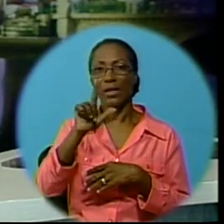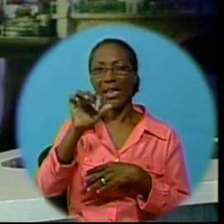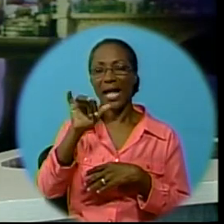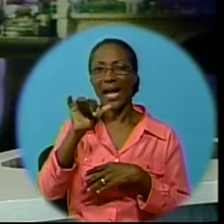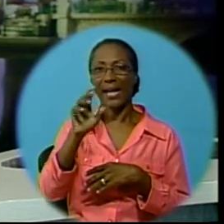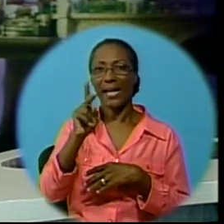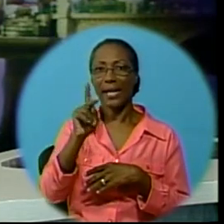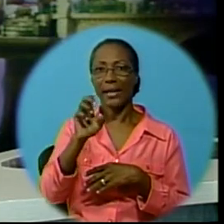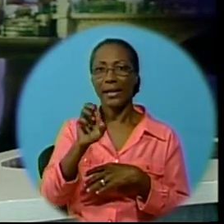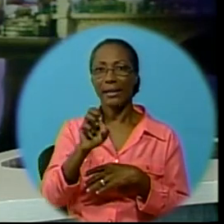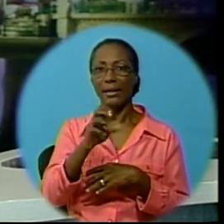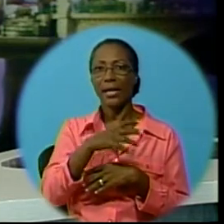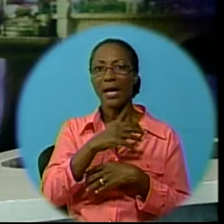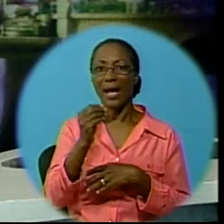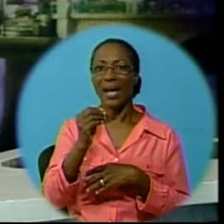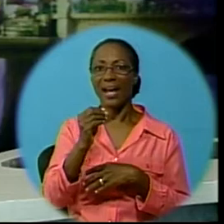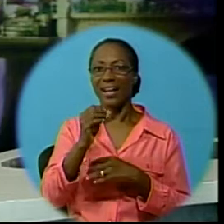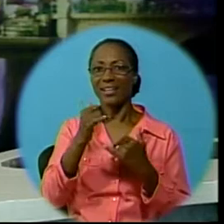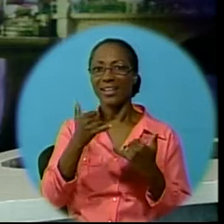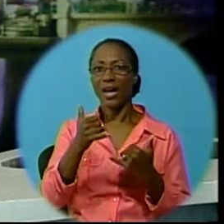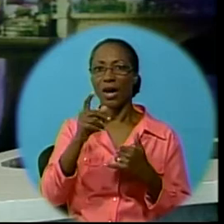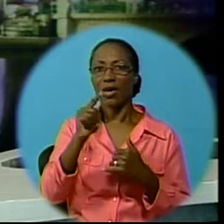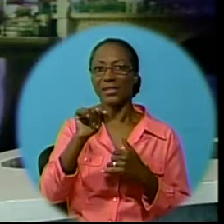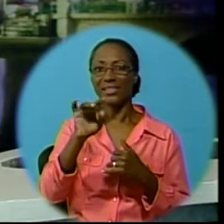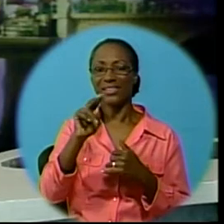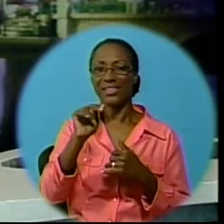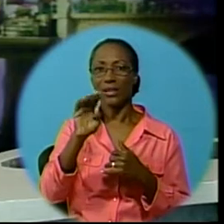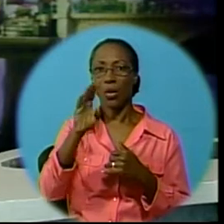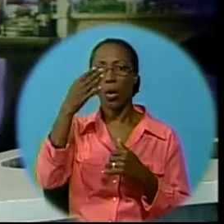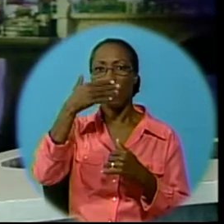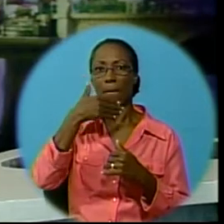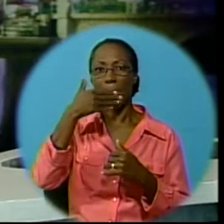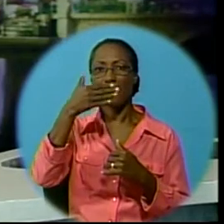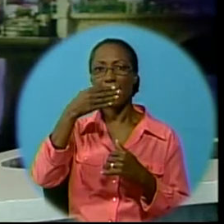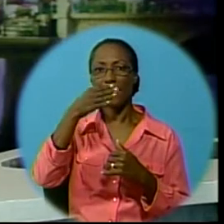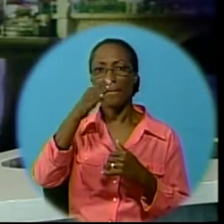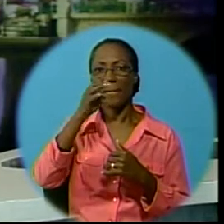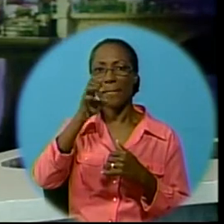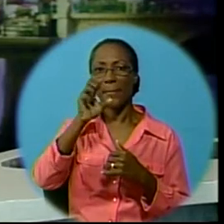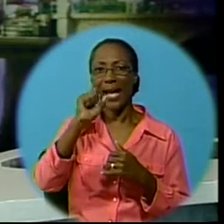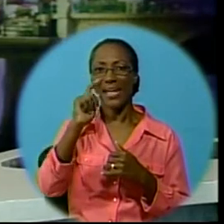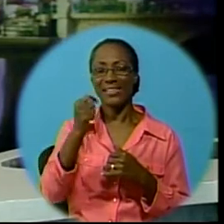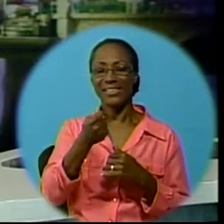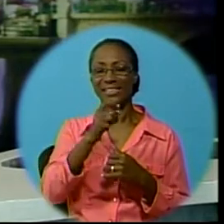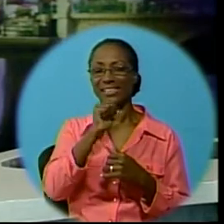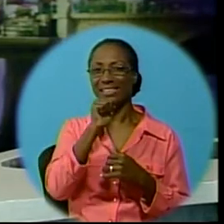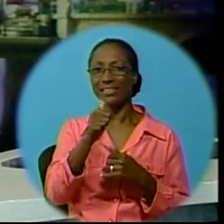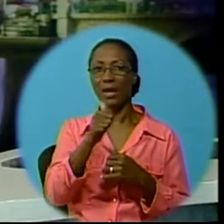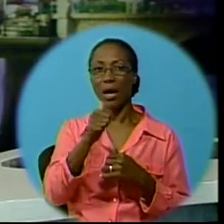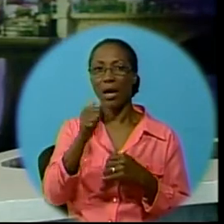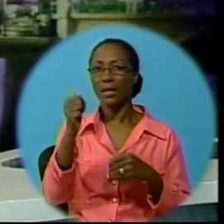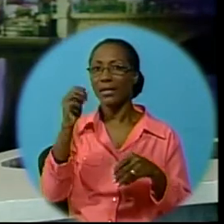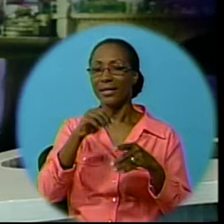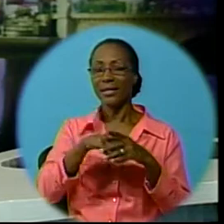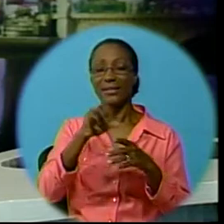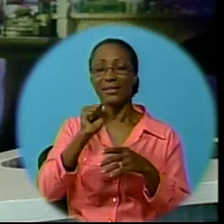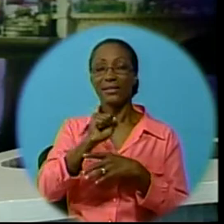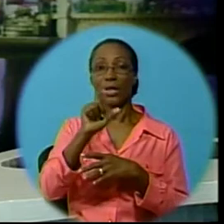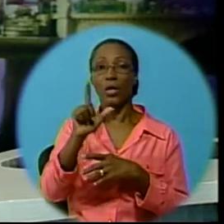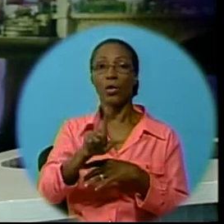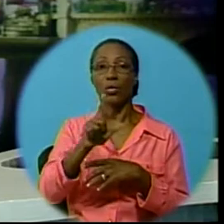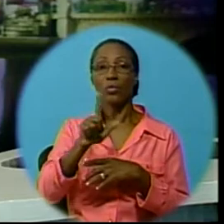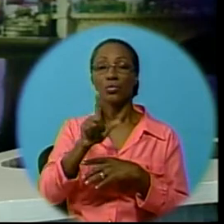of Tino Best, who represented the St. Lucia Zoots last season. The pacer was overlooked by his former squad as well as the